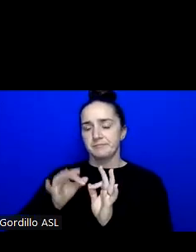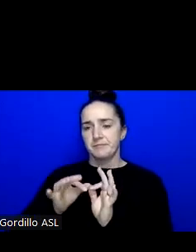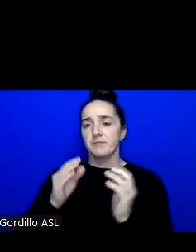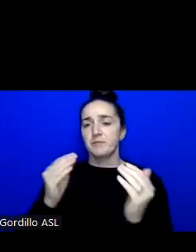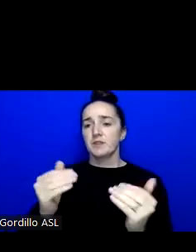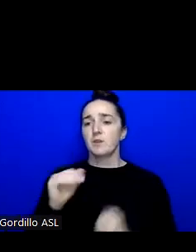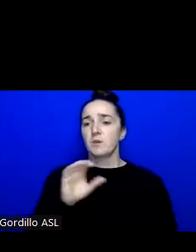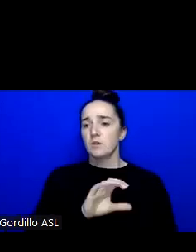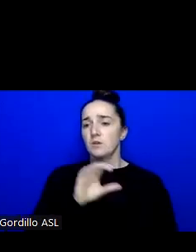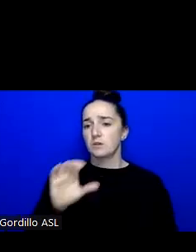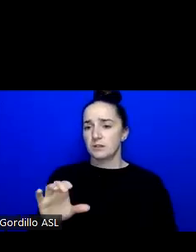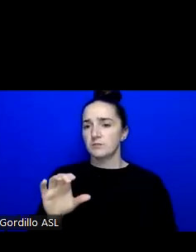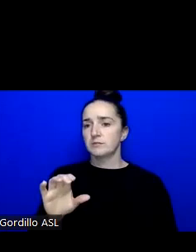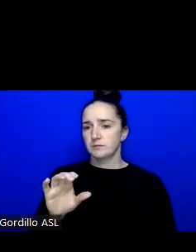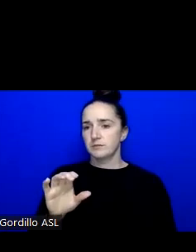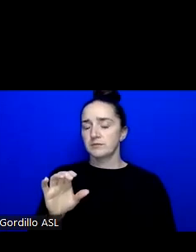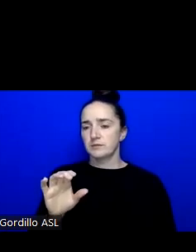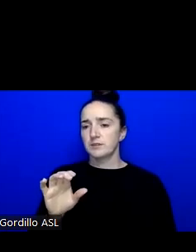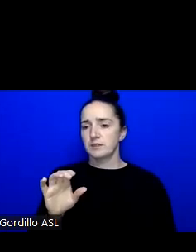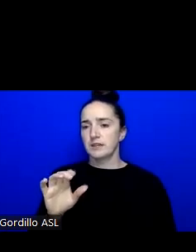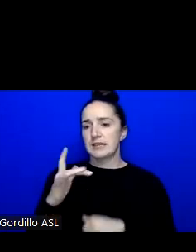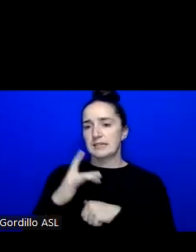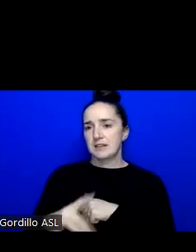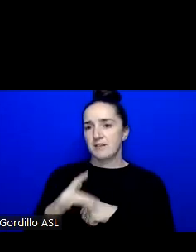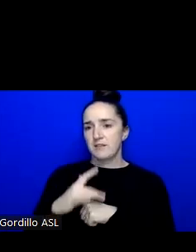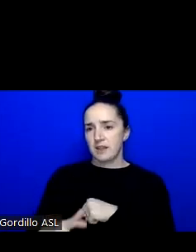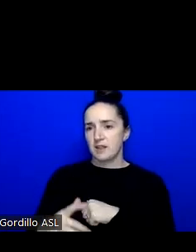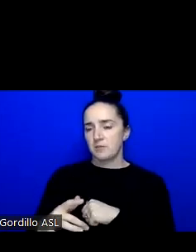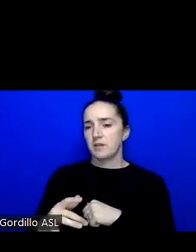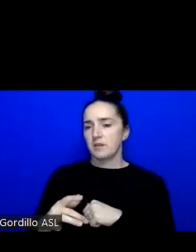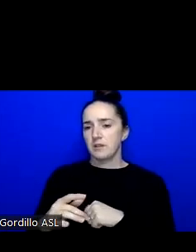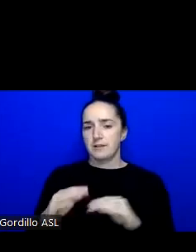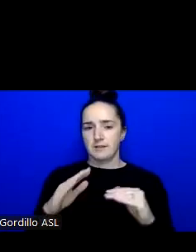caption is also a feature that is available to you at the bottom of the screen.